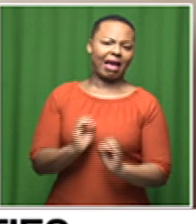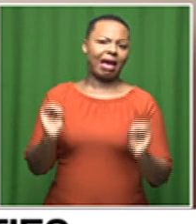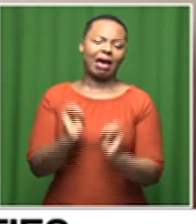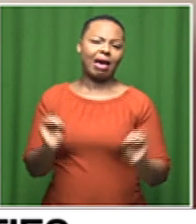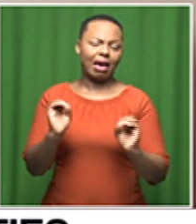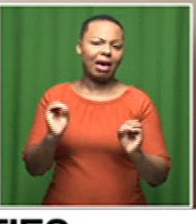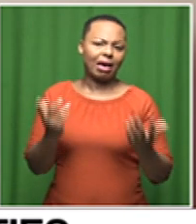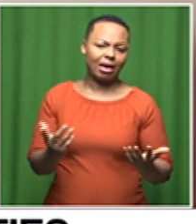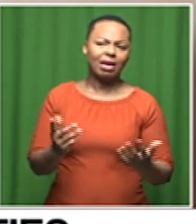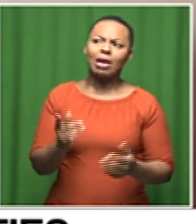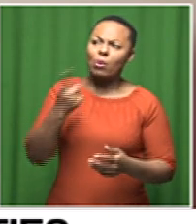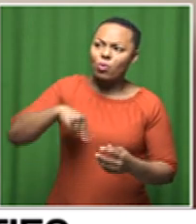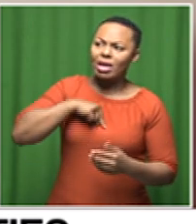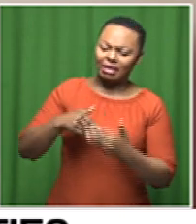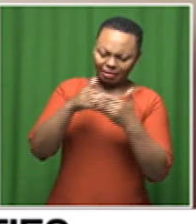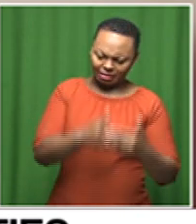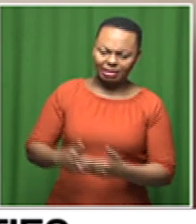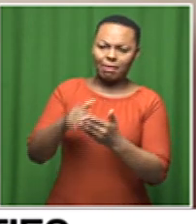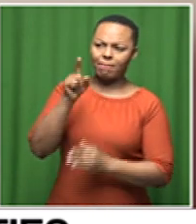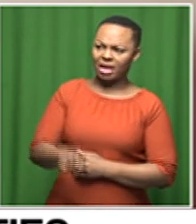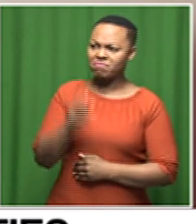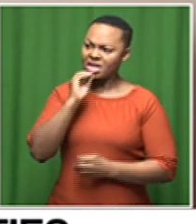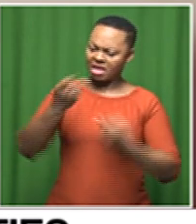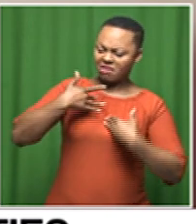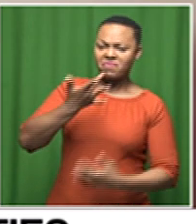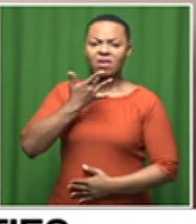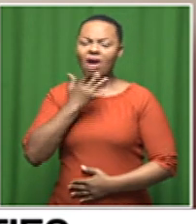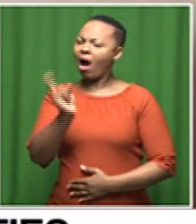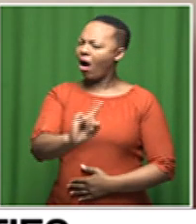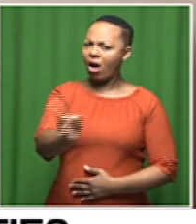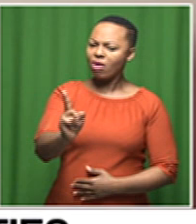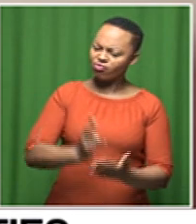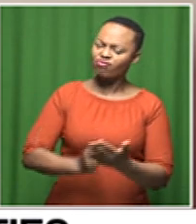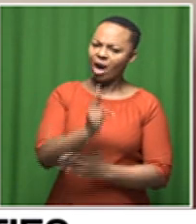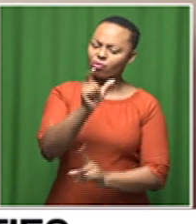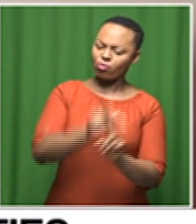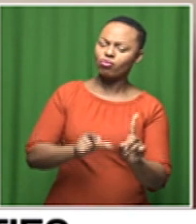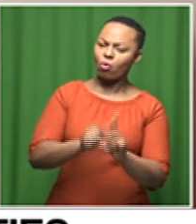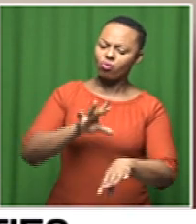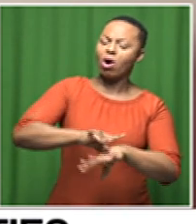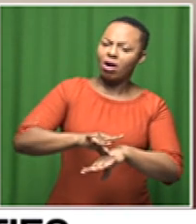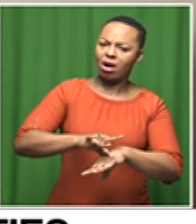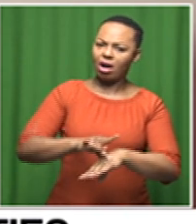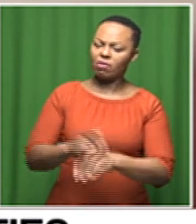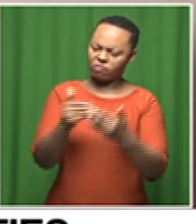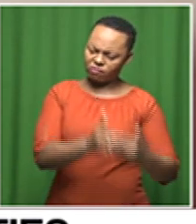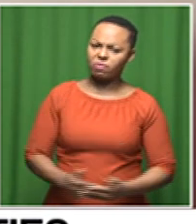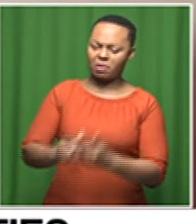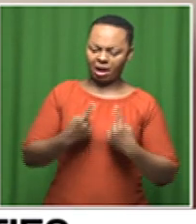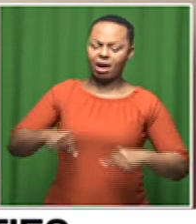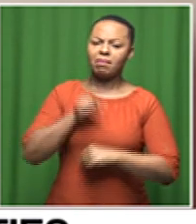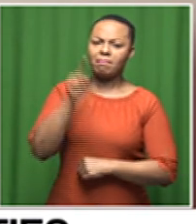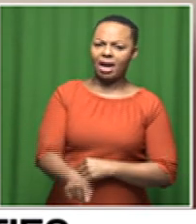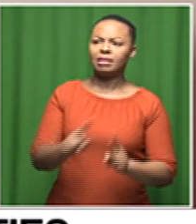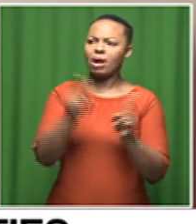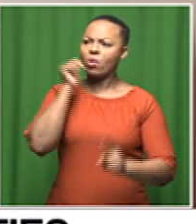to get, not that we are made a favor to get, but it's a right, it's something that we are supposed to get, but we made